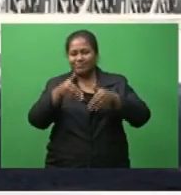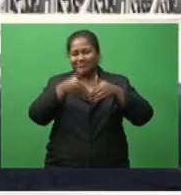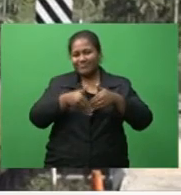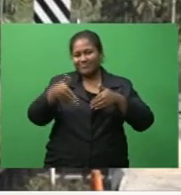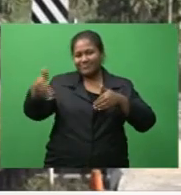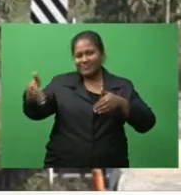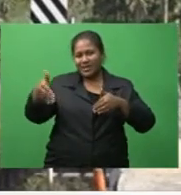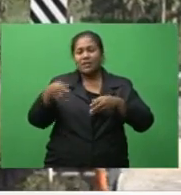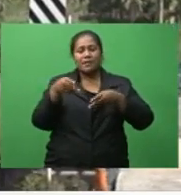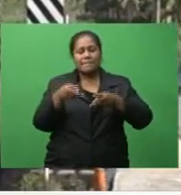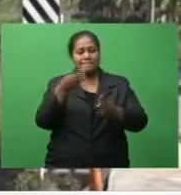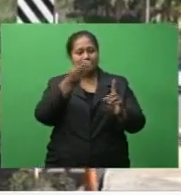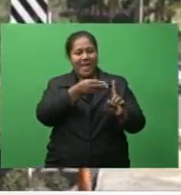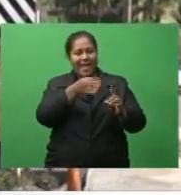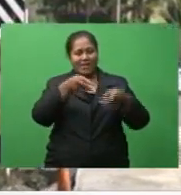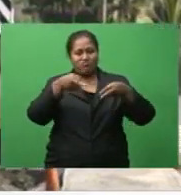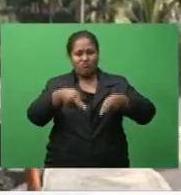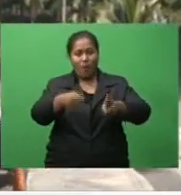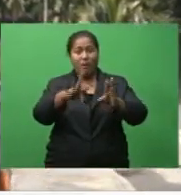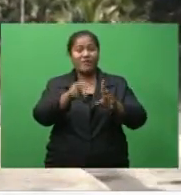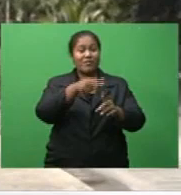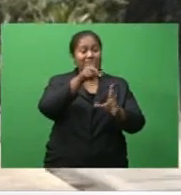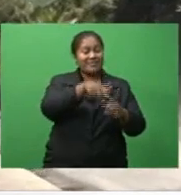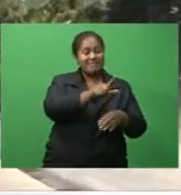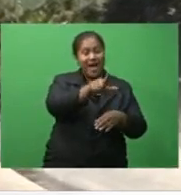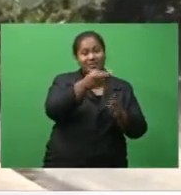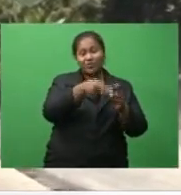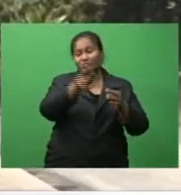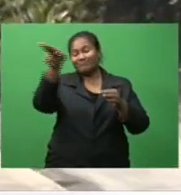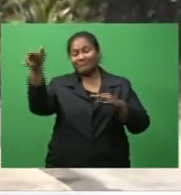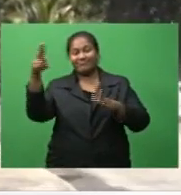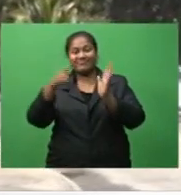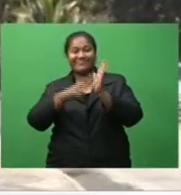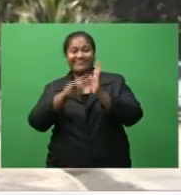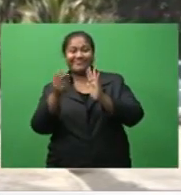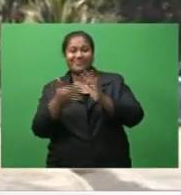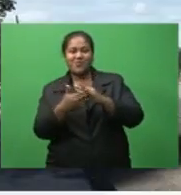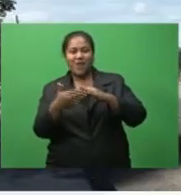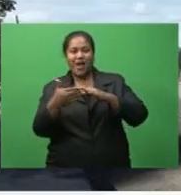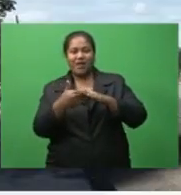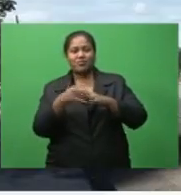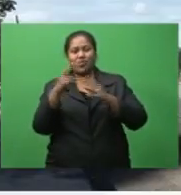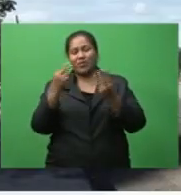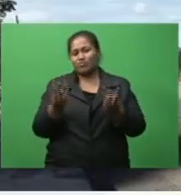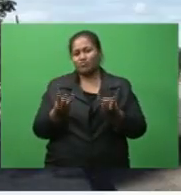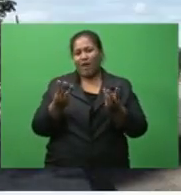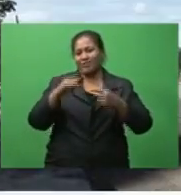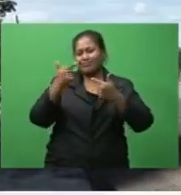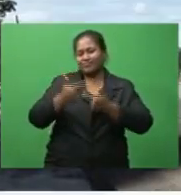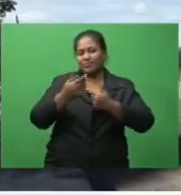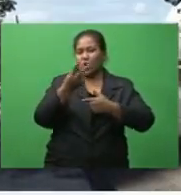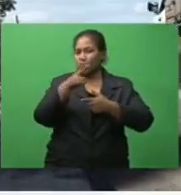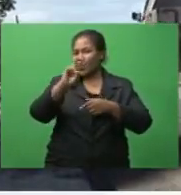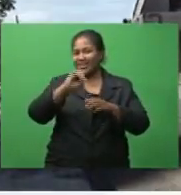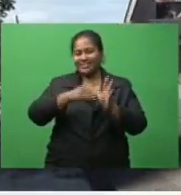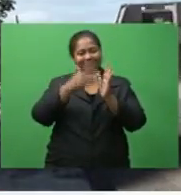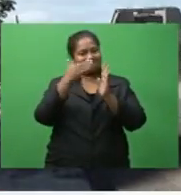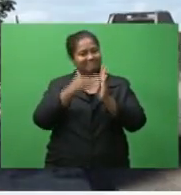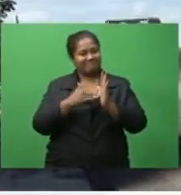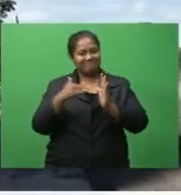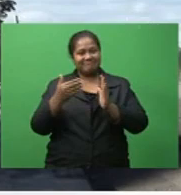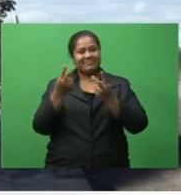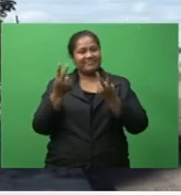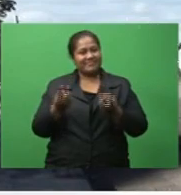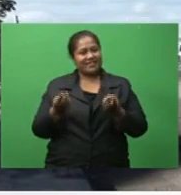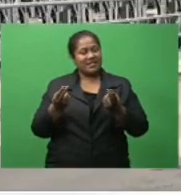on the main highway from Mombasa to Nambawalu, which had a weight restriction of 20 tonnes. Now, with the redecking of the bridge